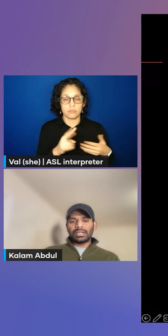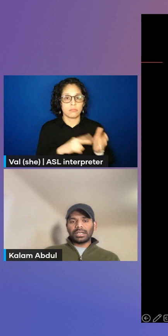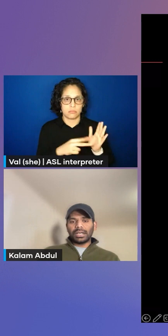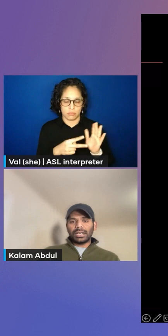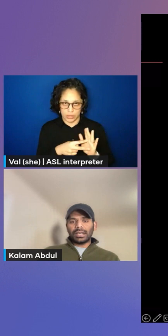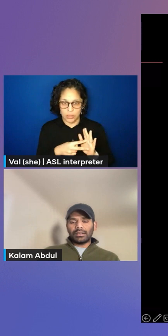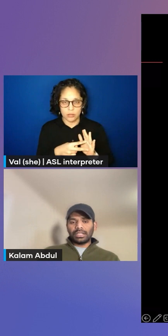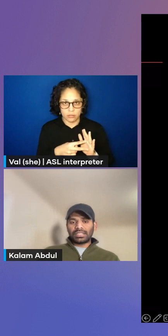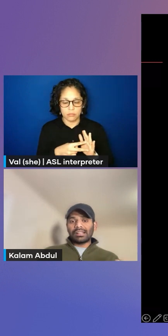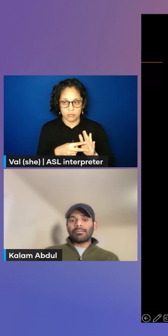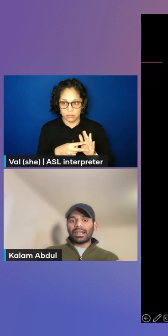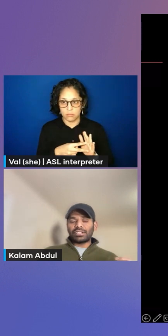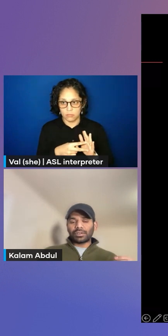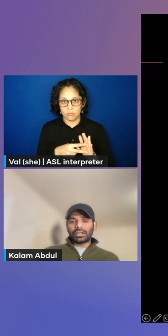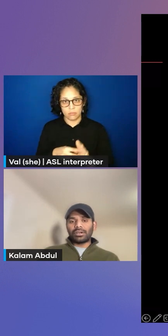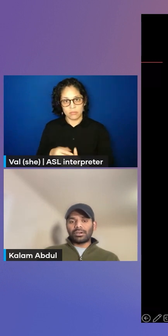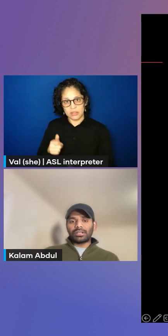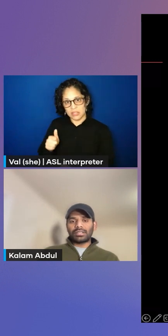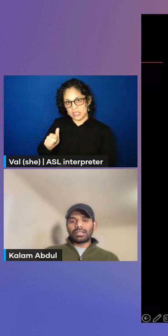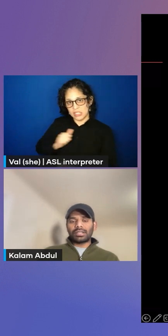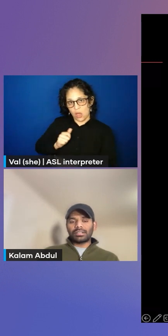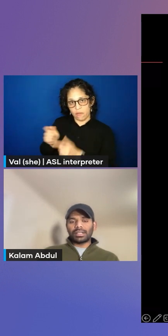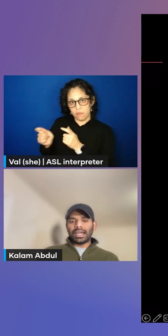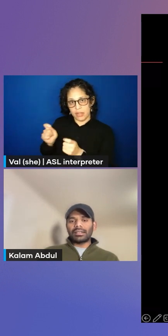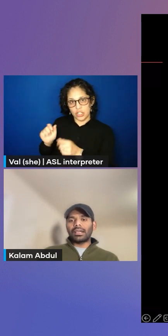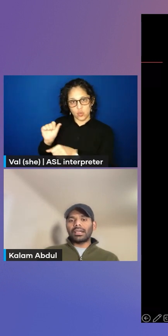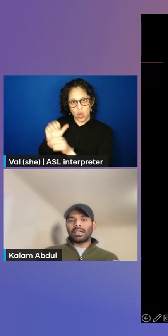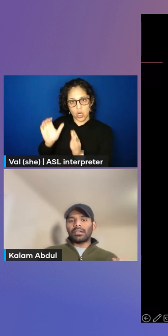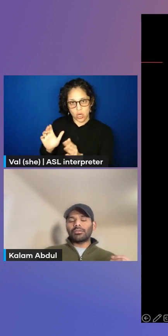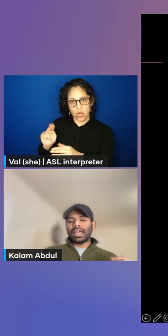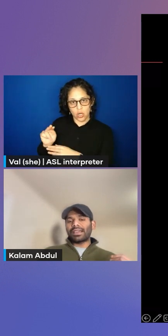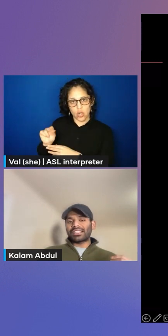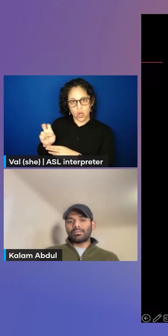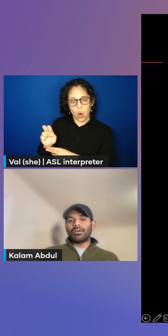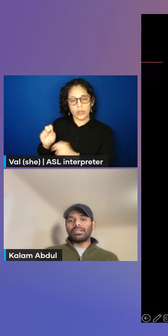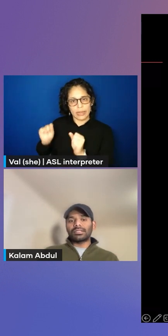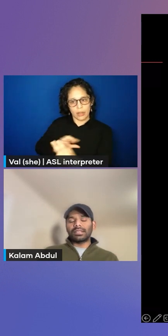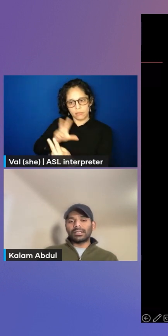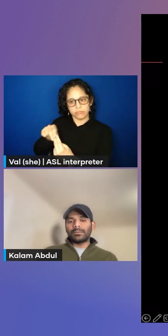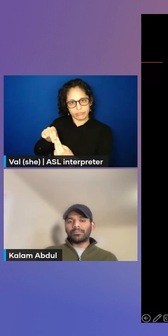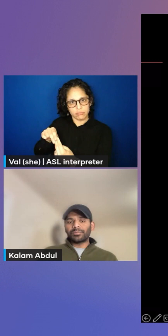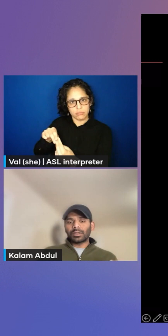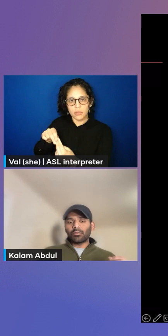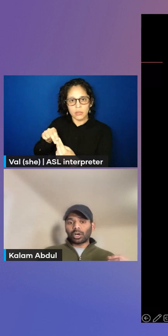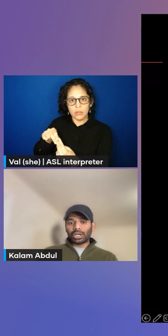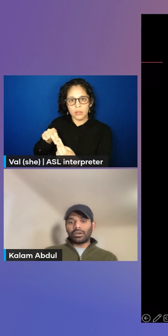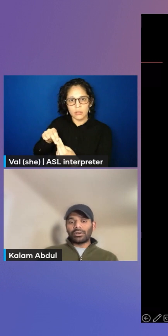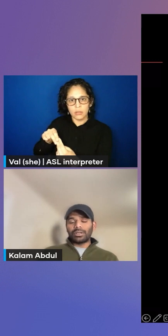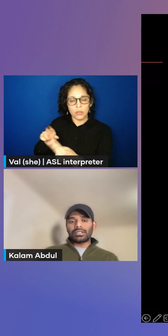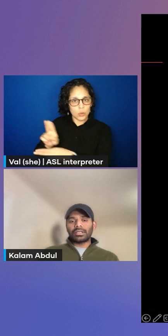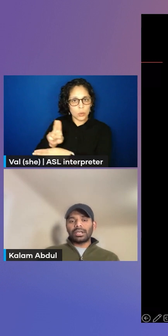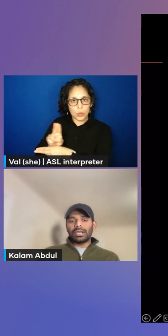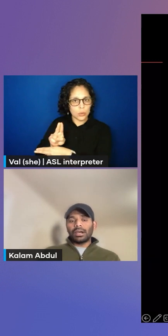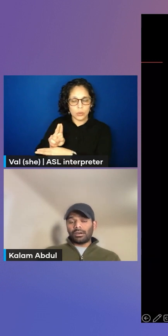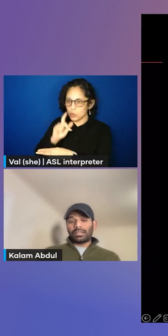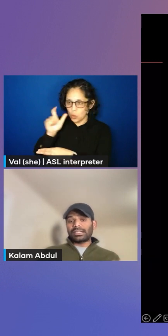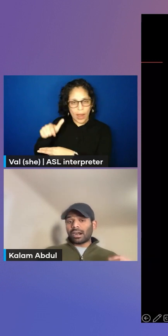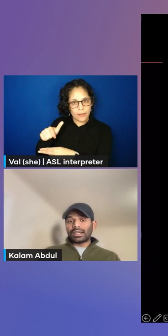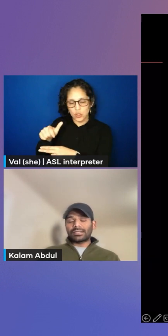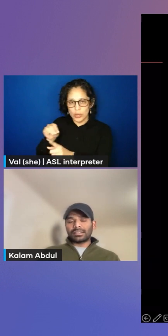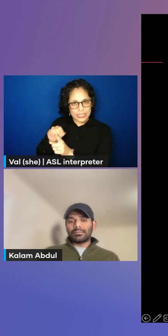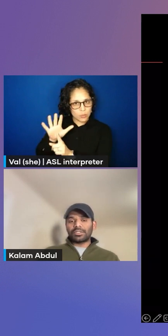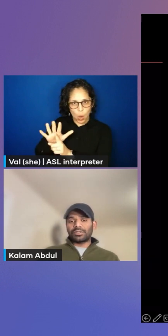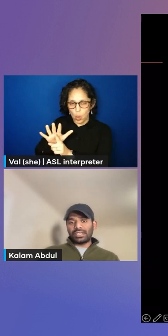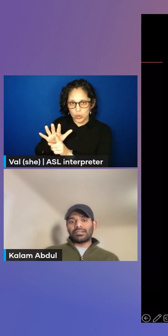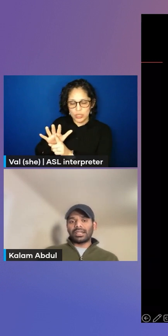use the self-managed worker nodes so that you don't have to expose the worker nodes or the